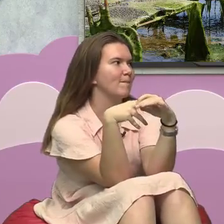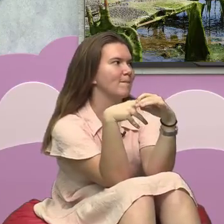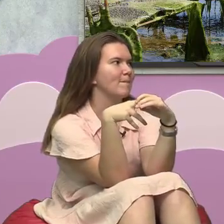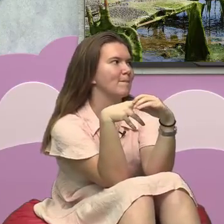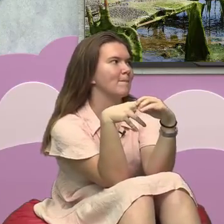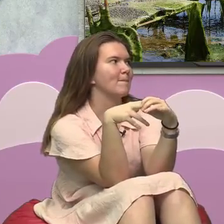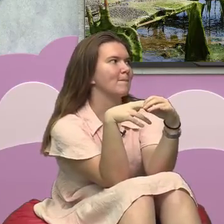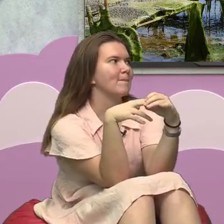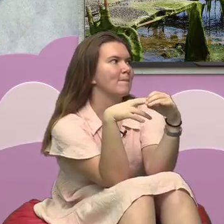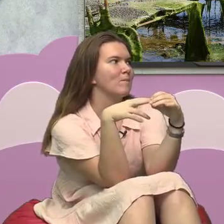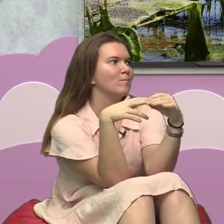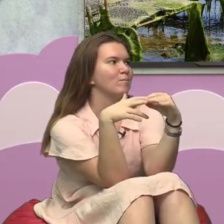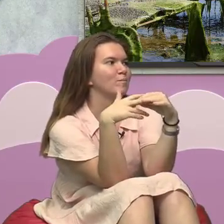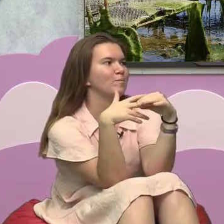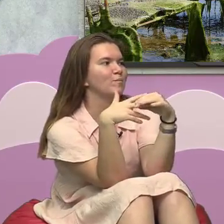song.